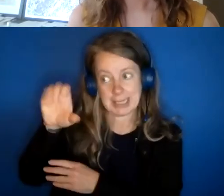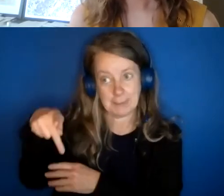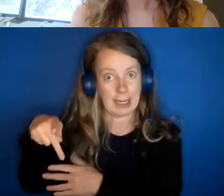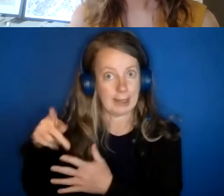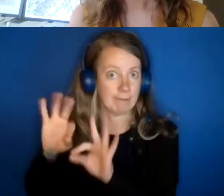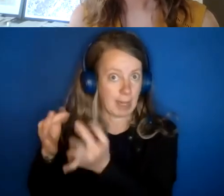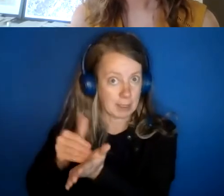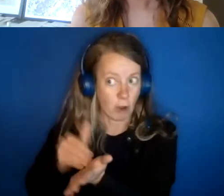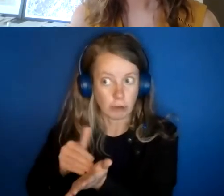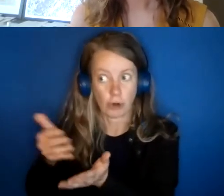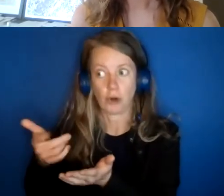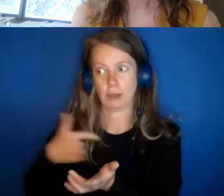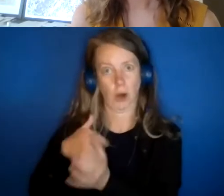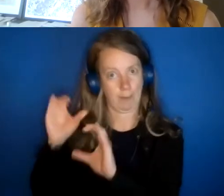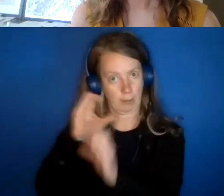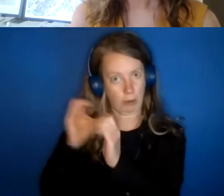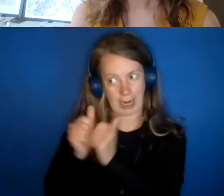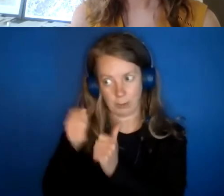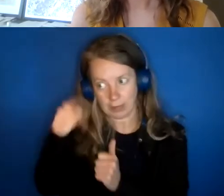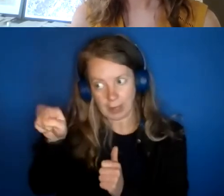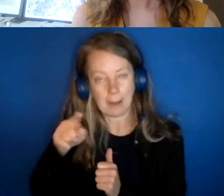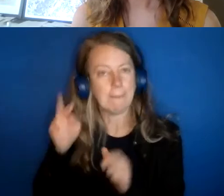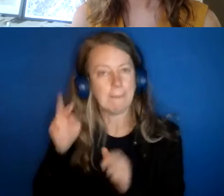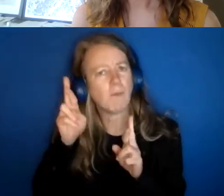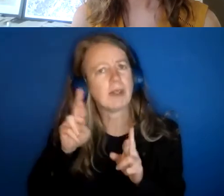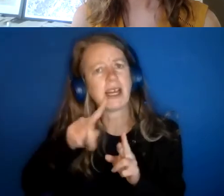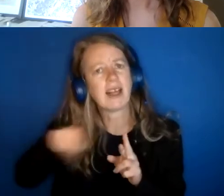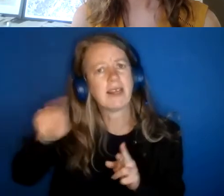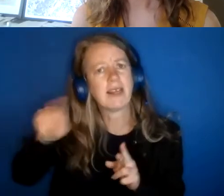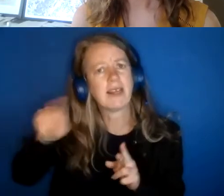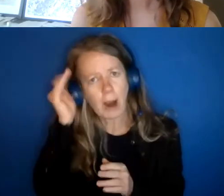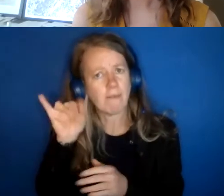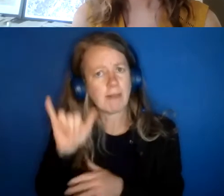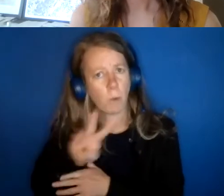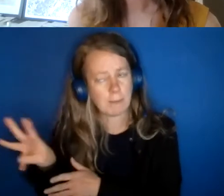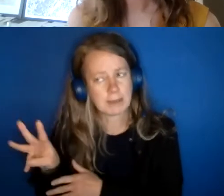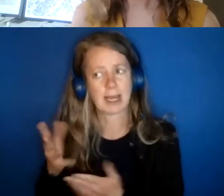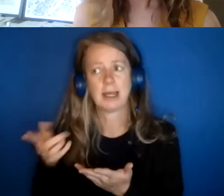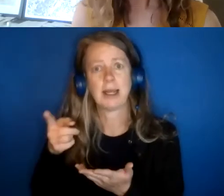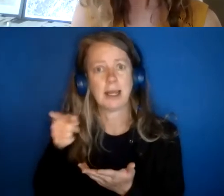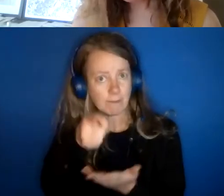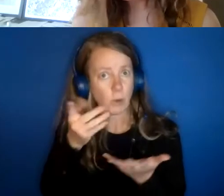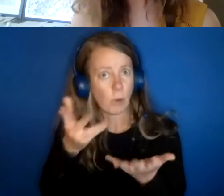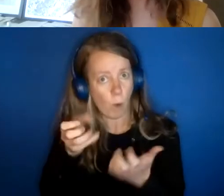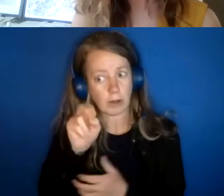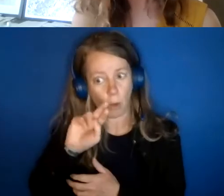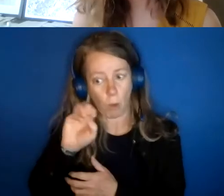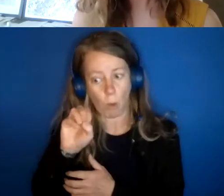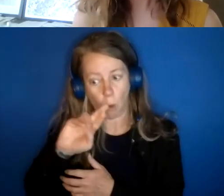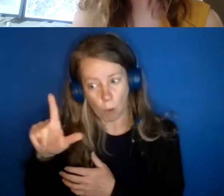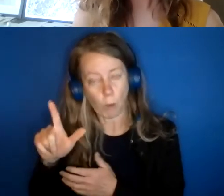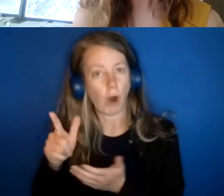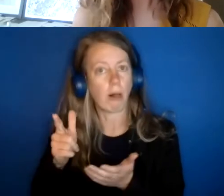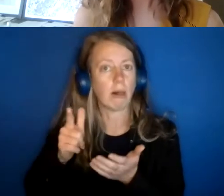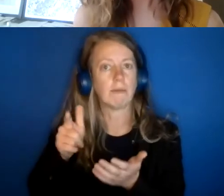of that website. If you want oral antivirals, they can write a prescription and you can take